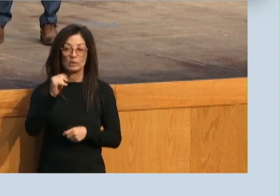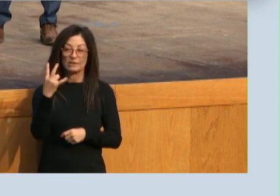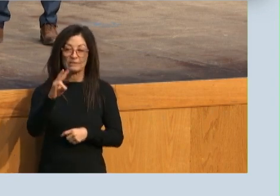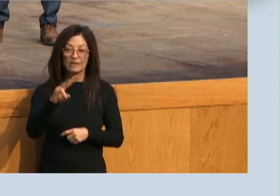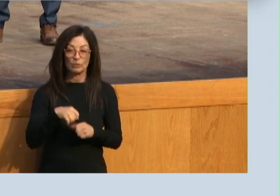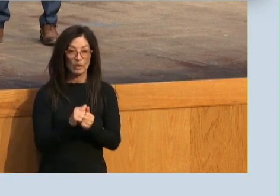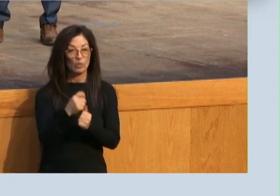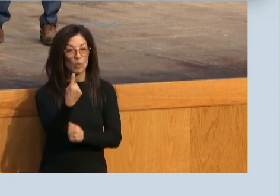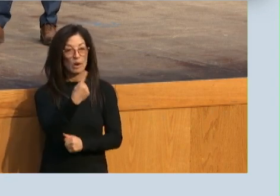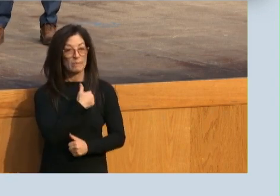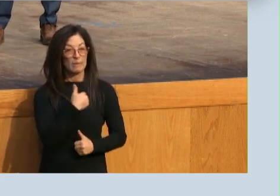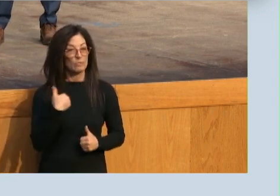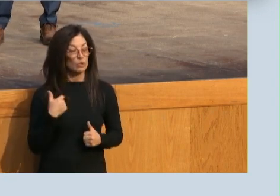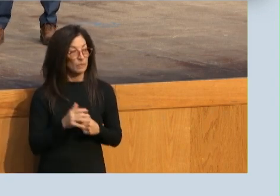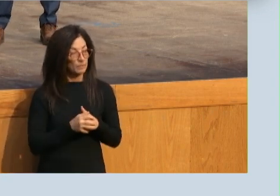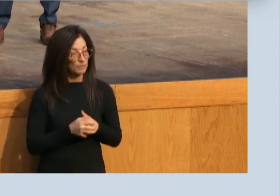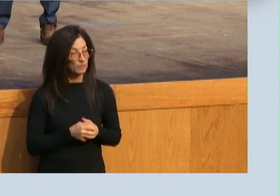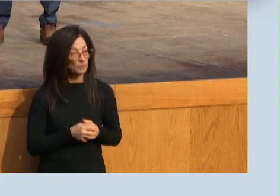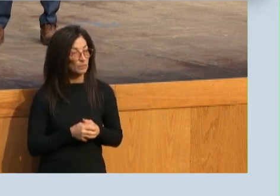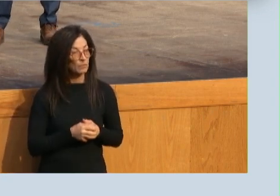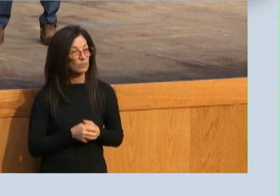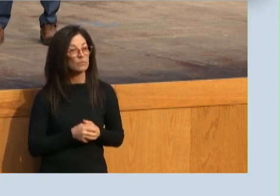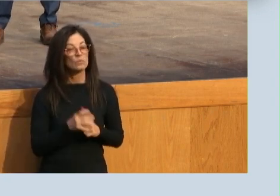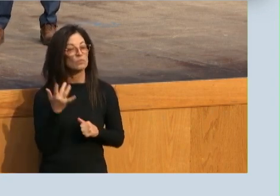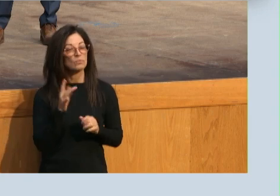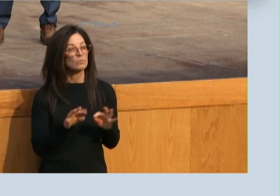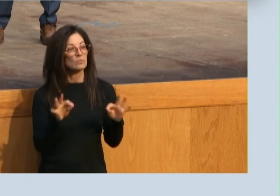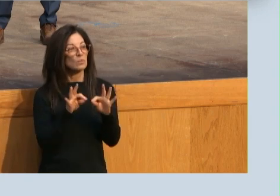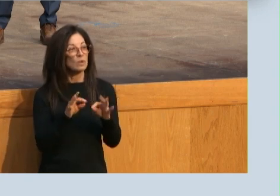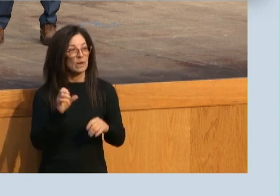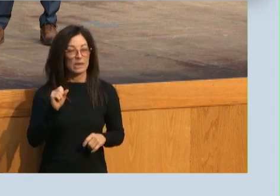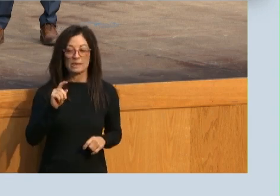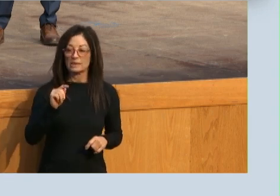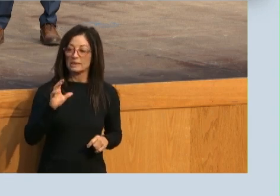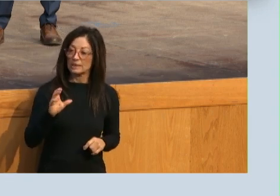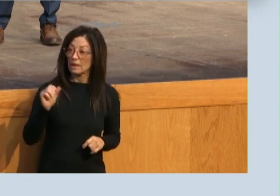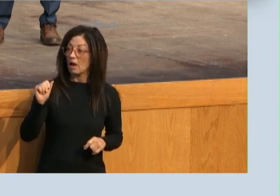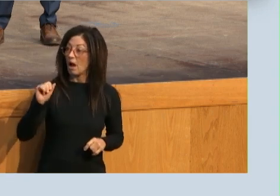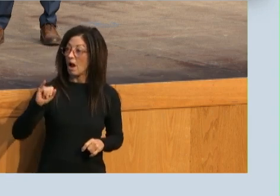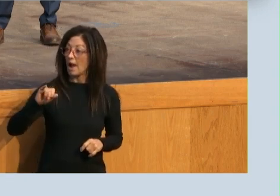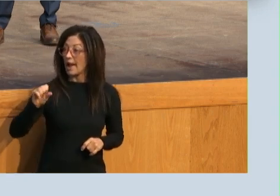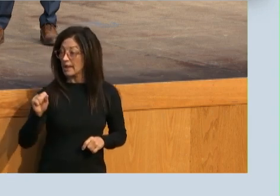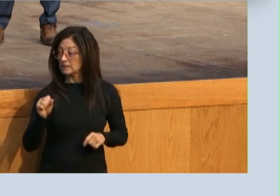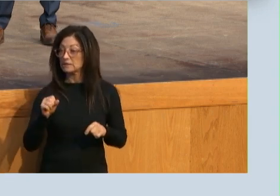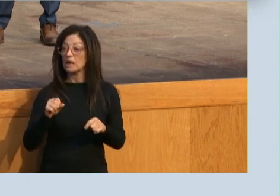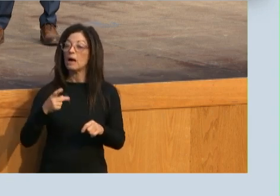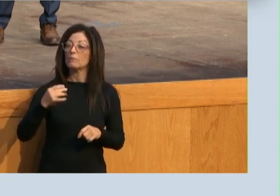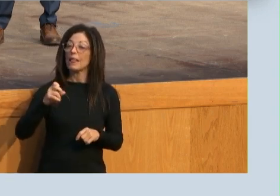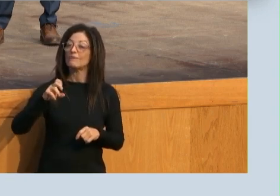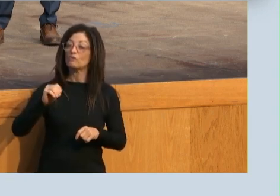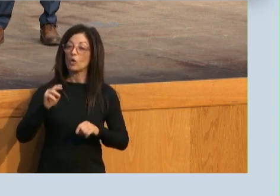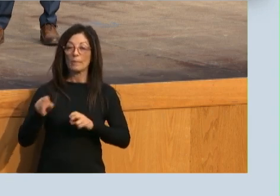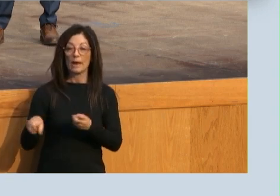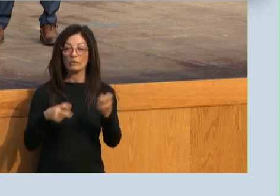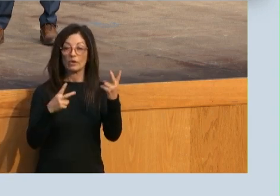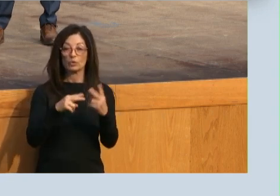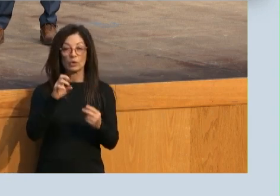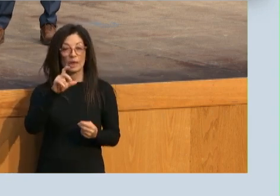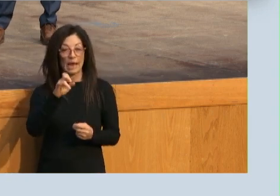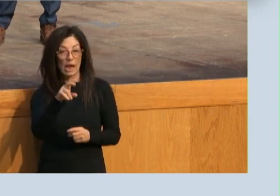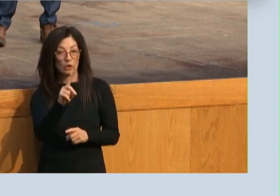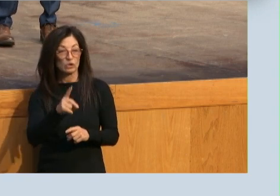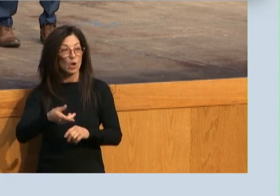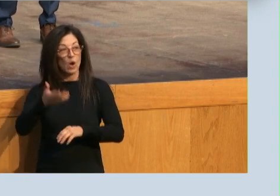member. This is important. STC's IIS platform migrated to the cloud, so moving away from